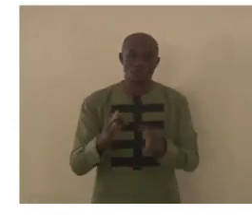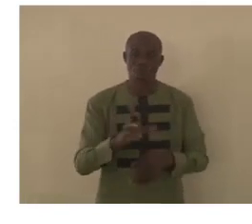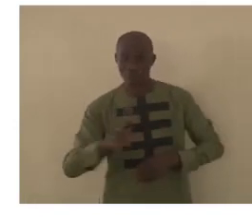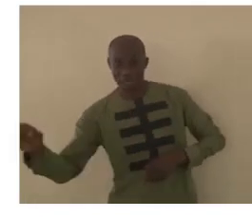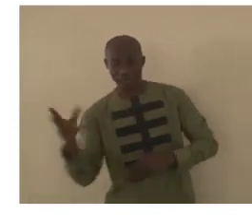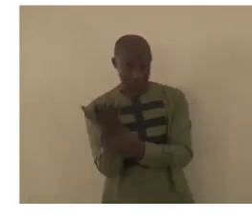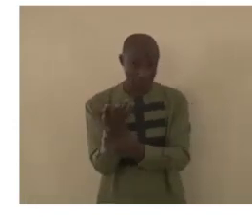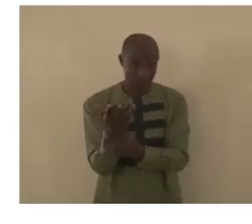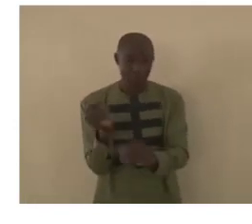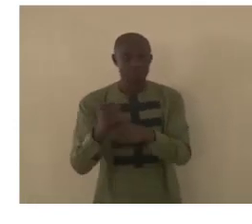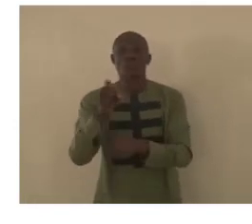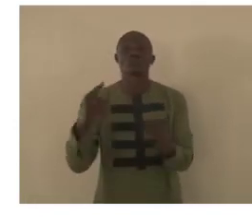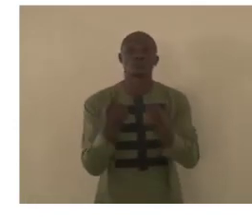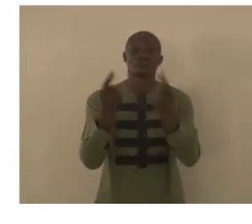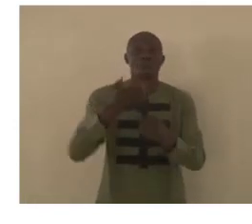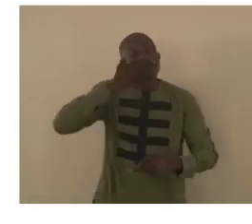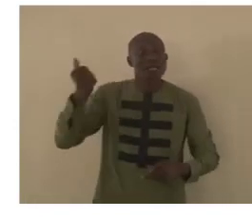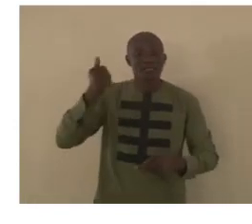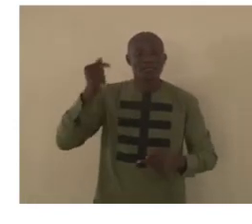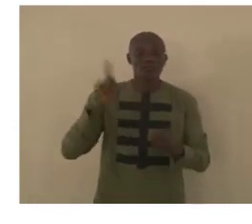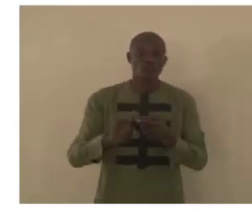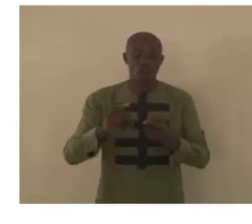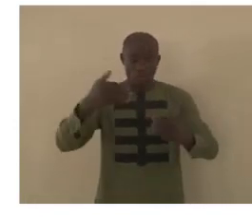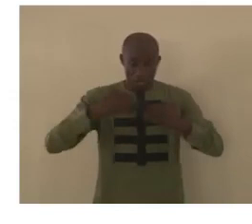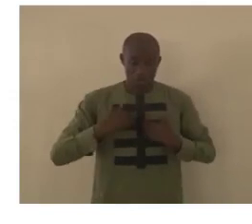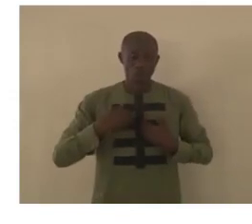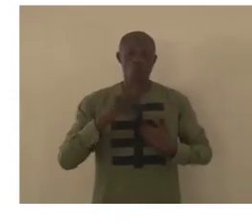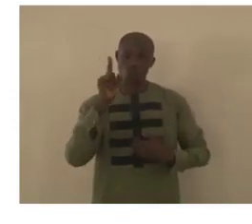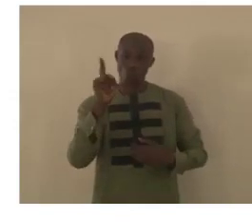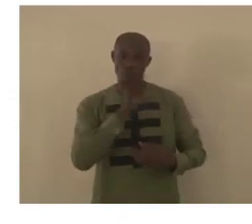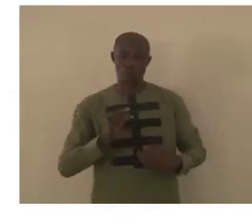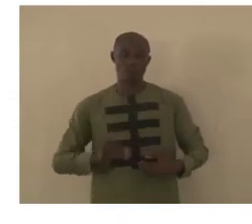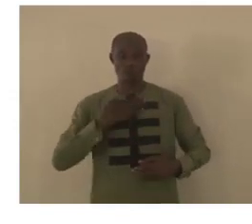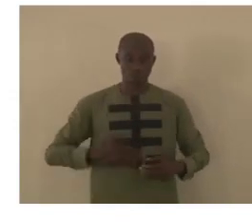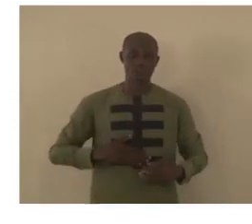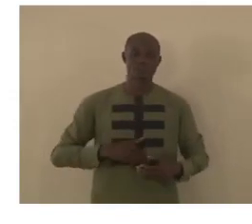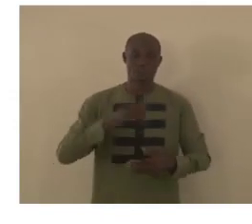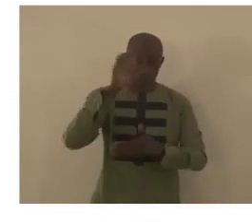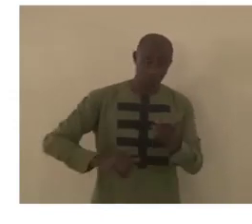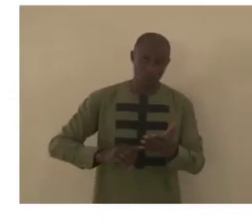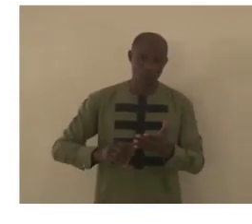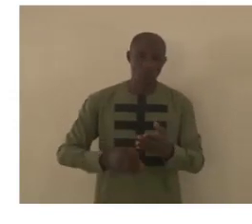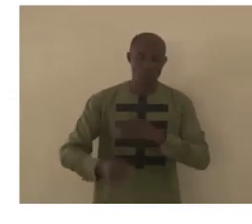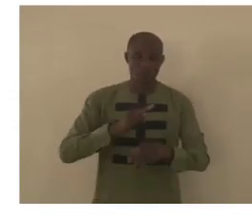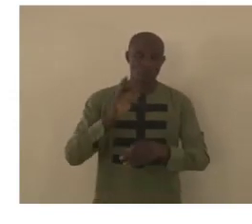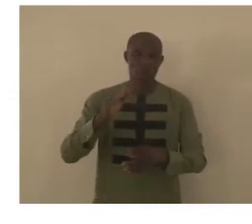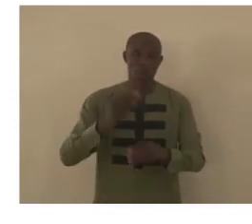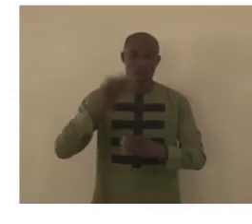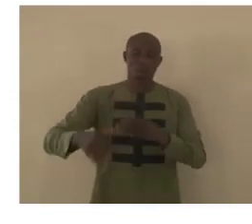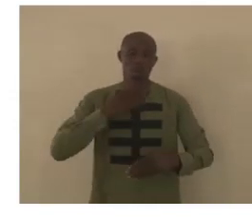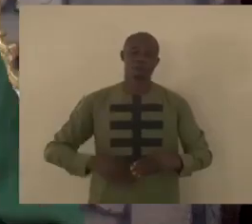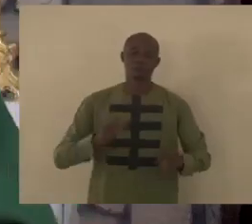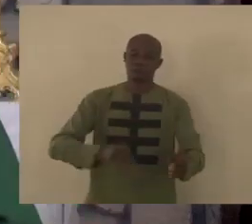hand causes you to sin, you should do what? It is better to have one member of your body than to have your whole body thrown